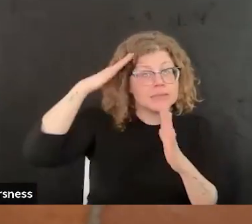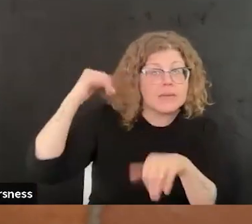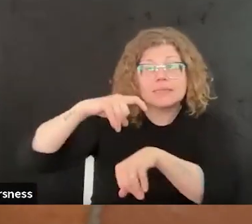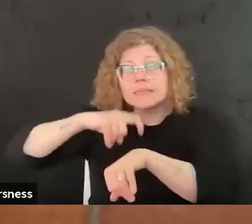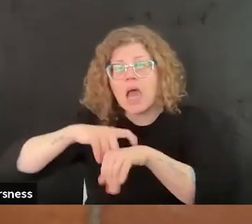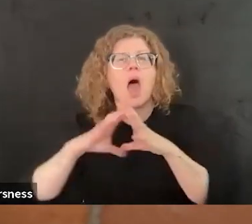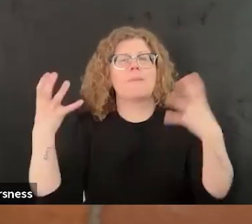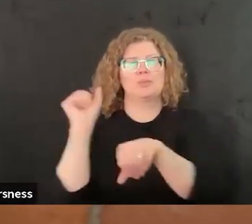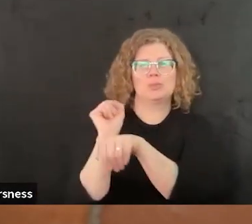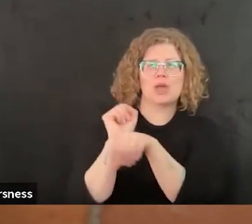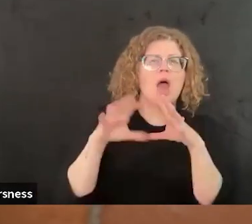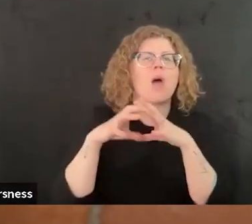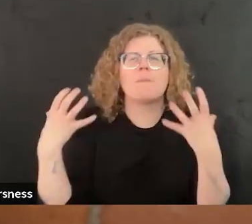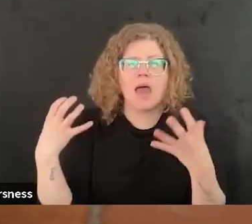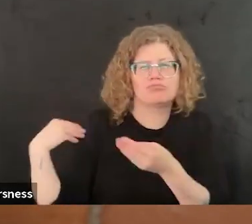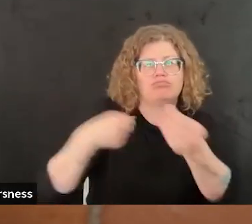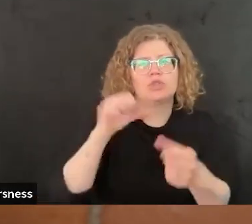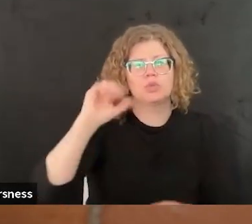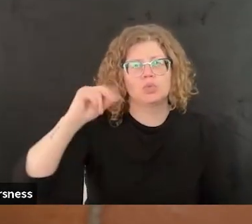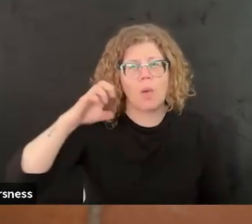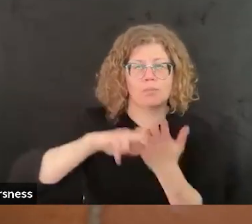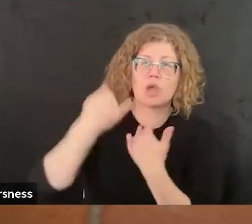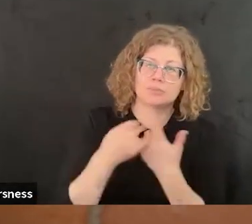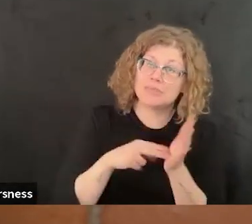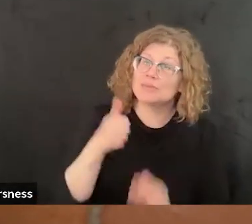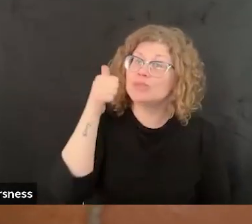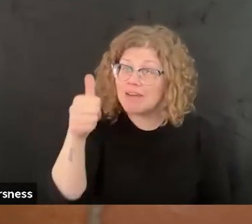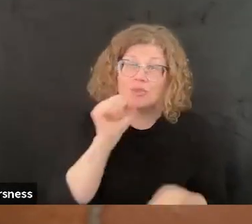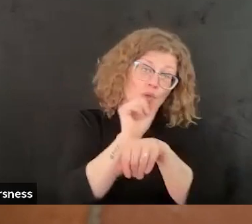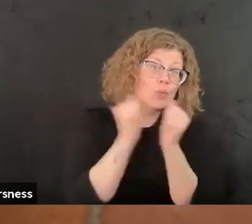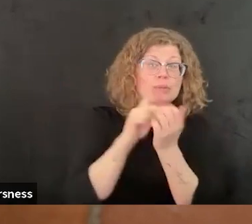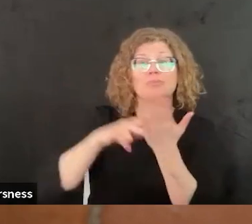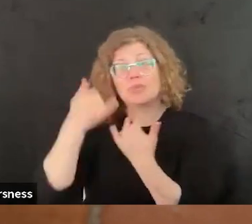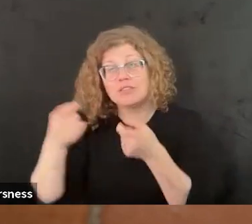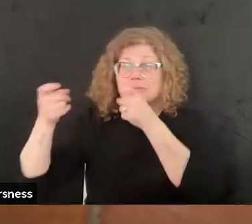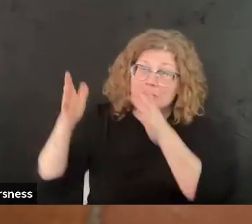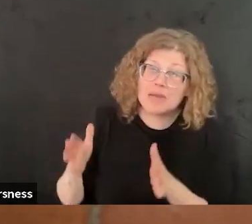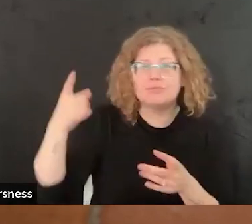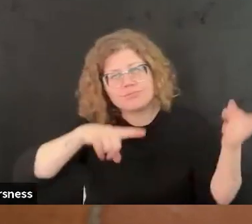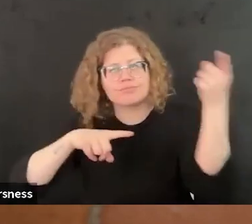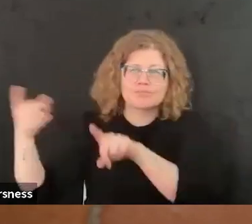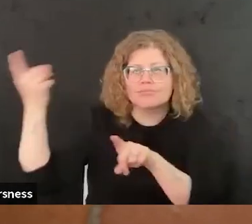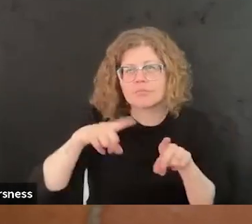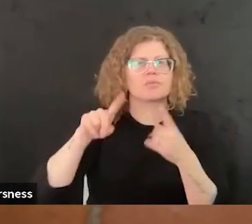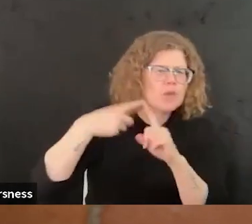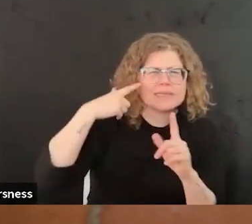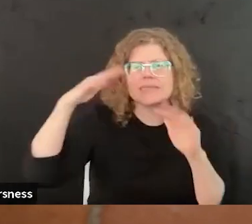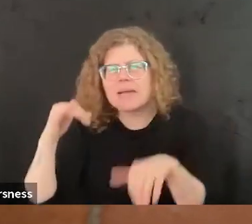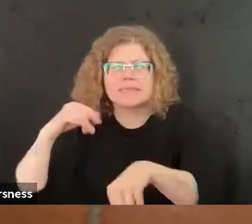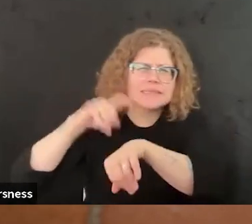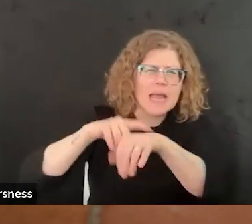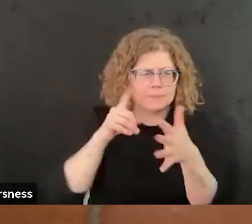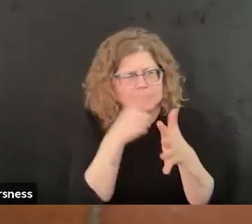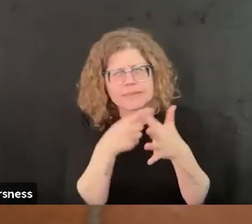scope of the project. So this is where they can be a little variable, and you want to work with your project manager to outline those milestones in a